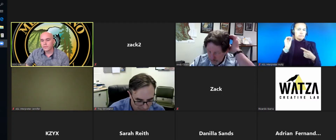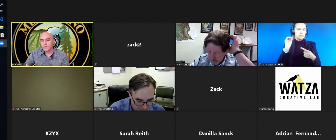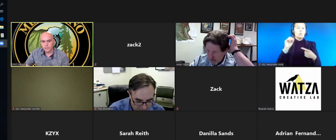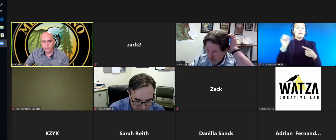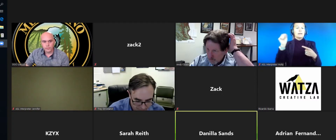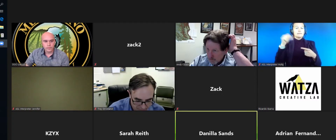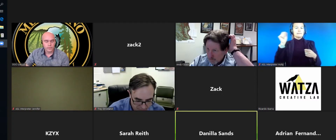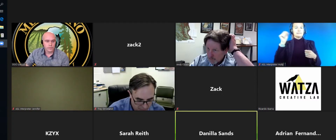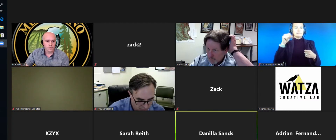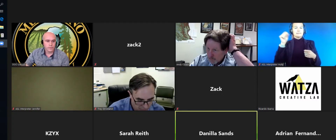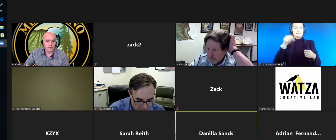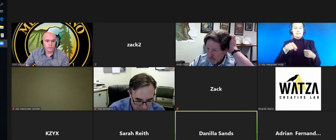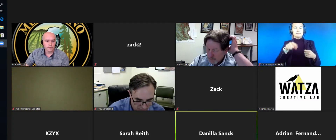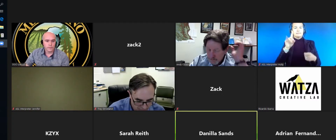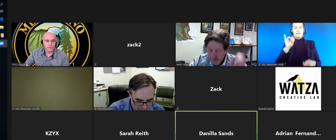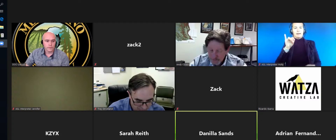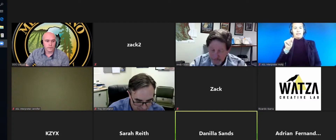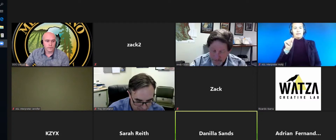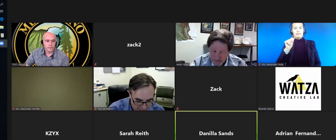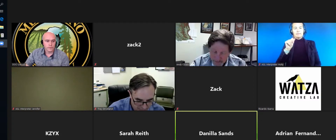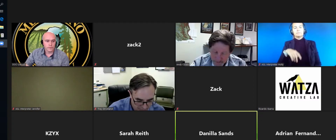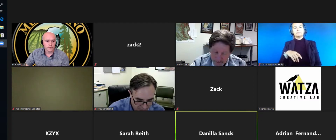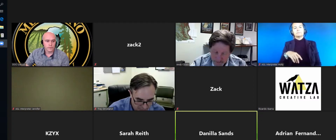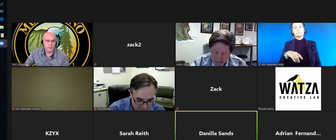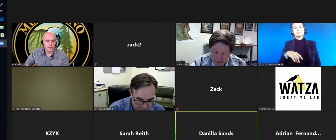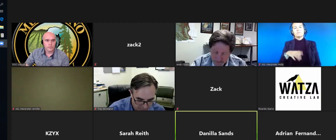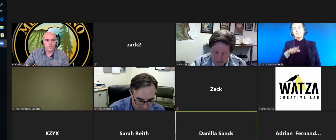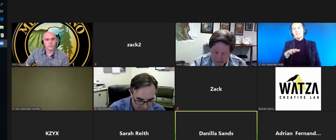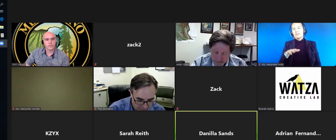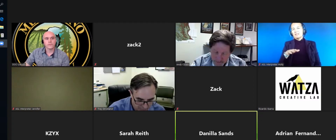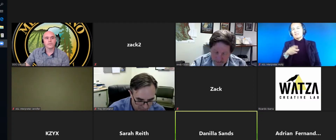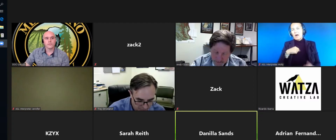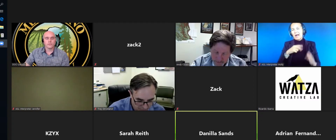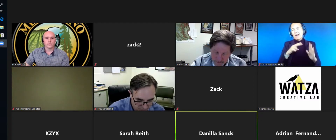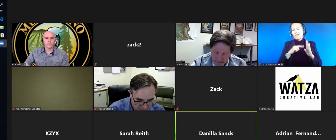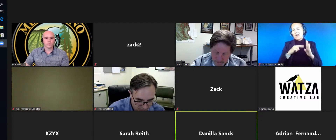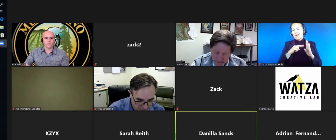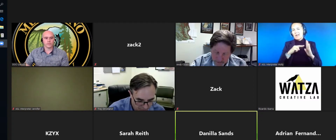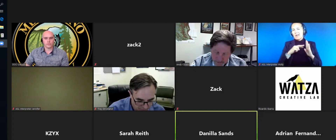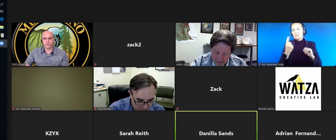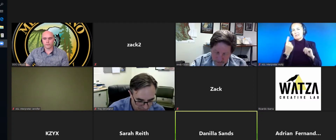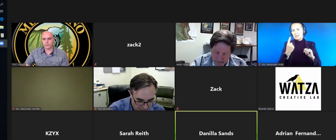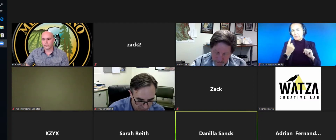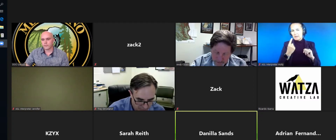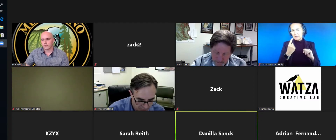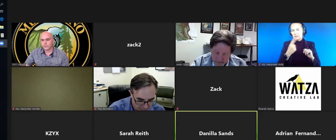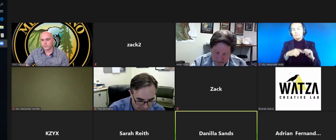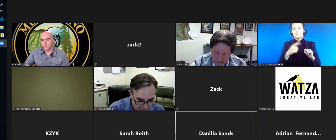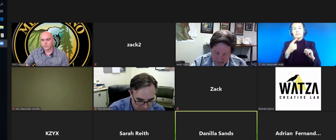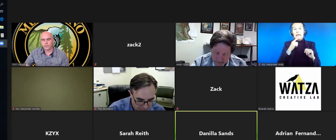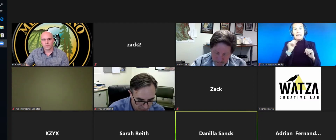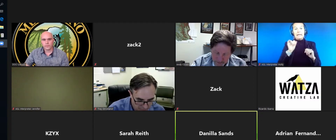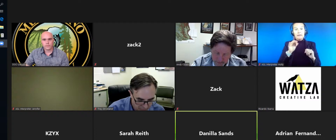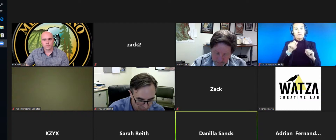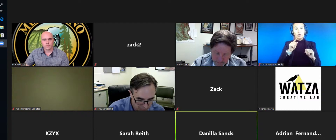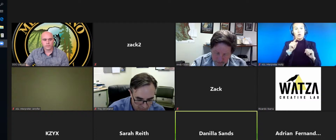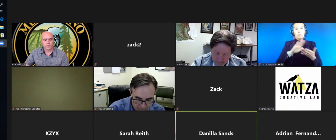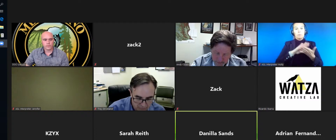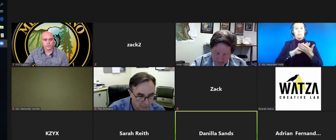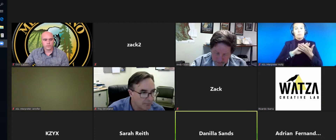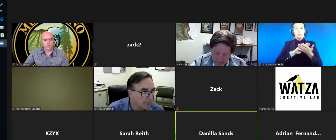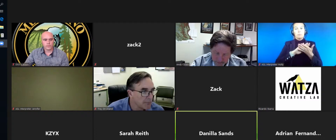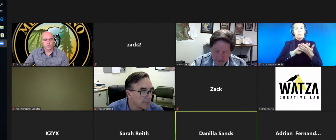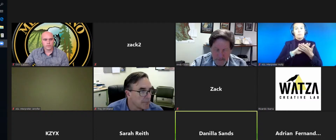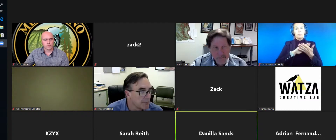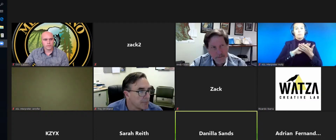Yes. Kind of follow up on that a little bit. I've been reading up on something that's saying that if you've gotten COVID in the